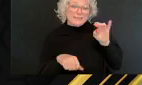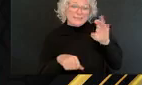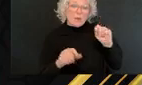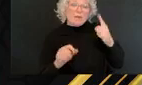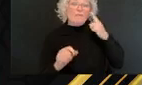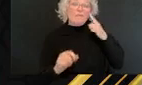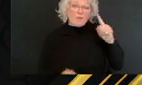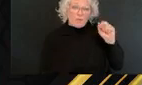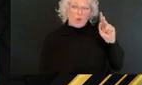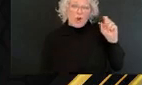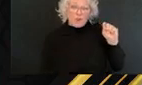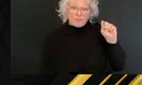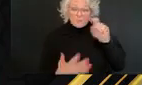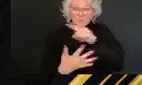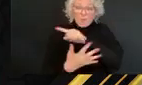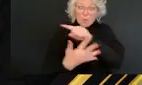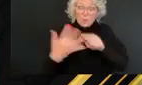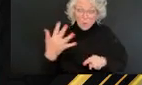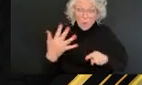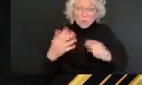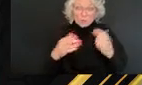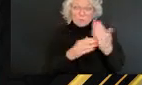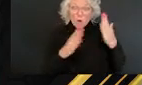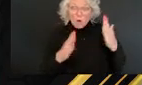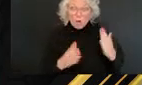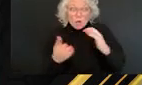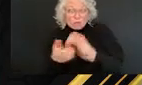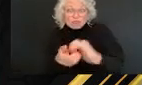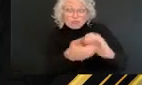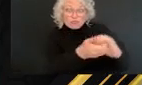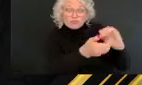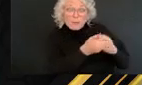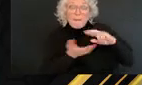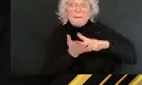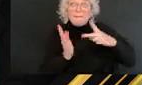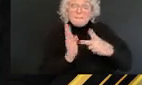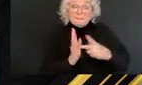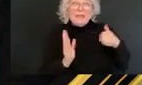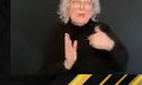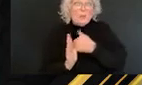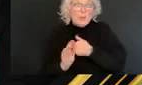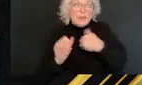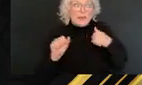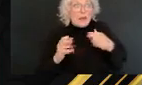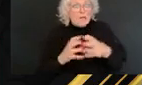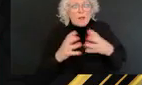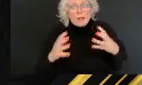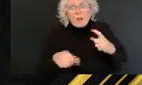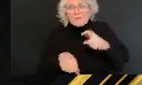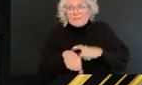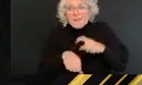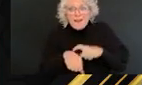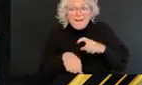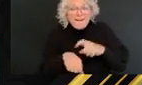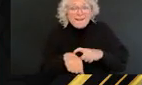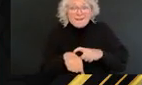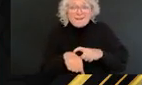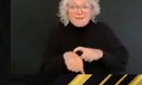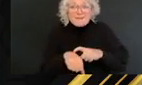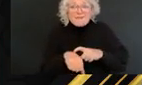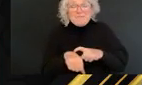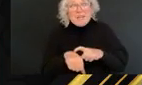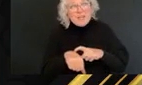these different partners have allowed us to spend the time that we have to not only